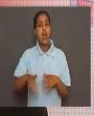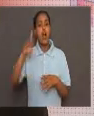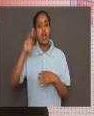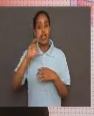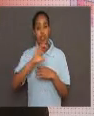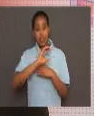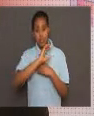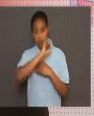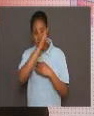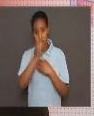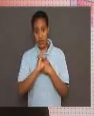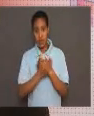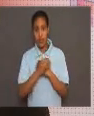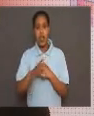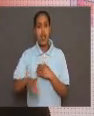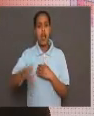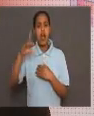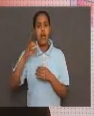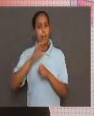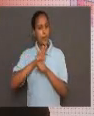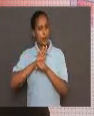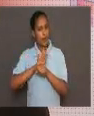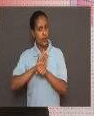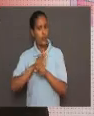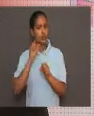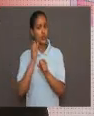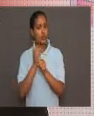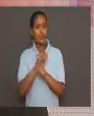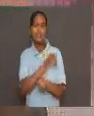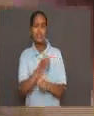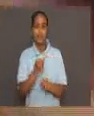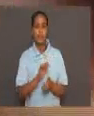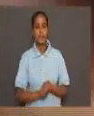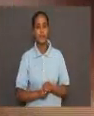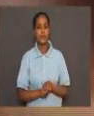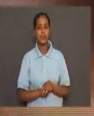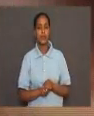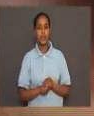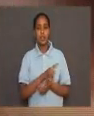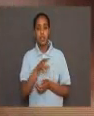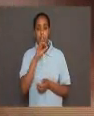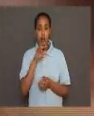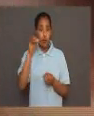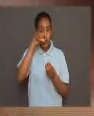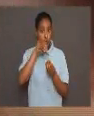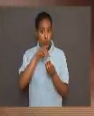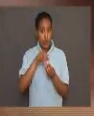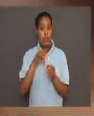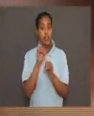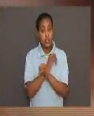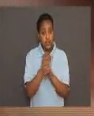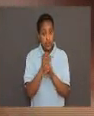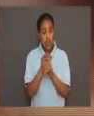temperature, and high pressure to do the same. There are also